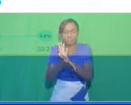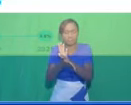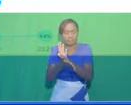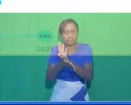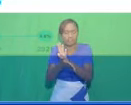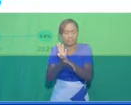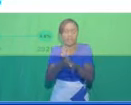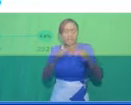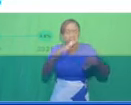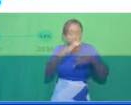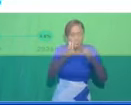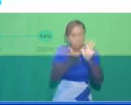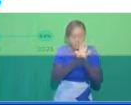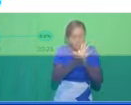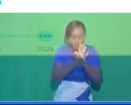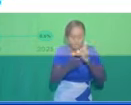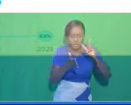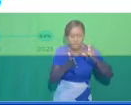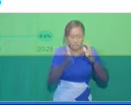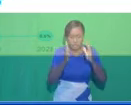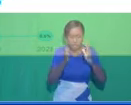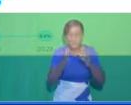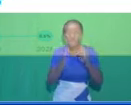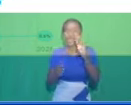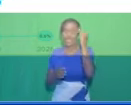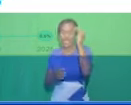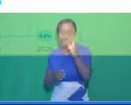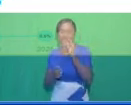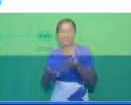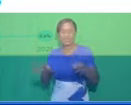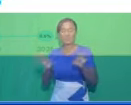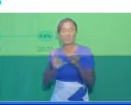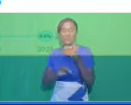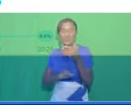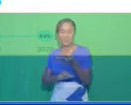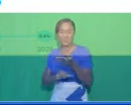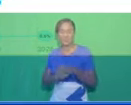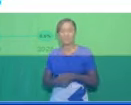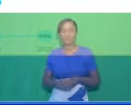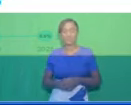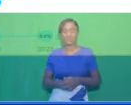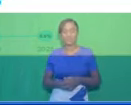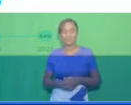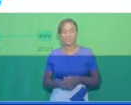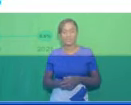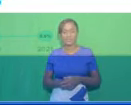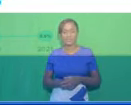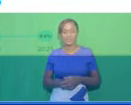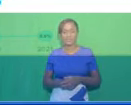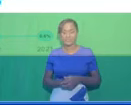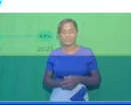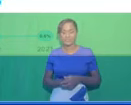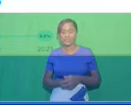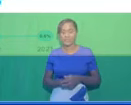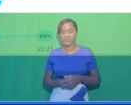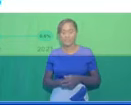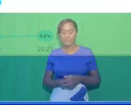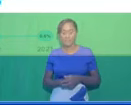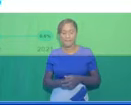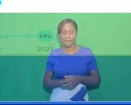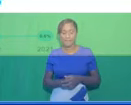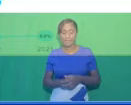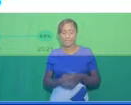the primary school. I know that's very important to you, Dr. Smith. Yes. And both of us, along with Mervyn and Mr.